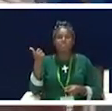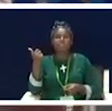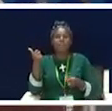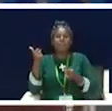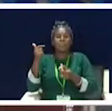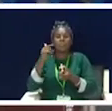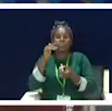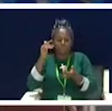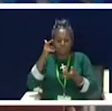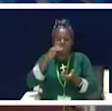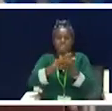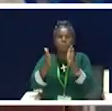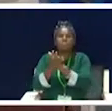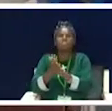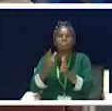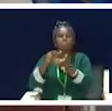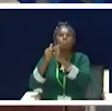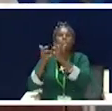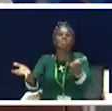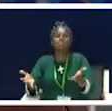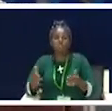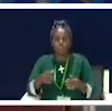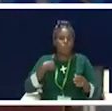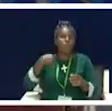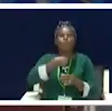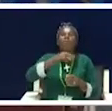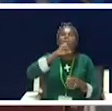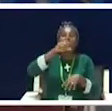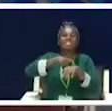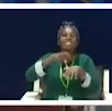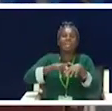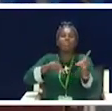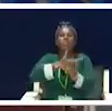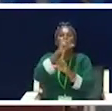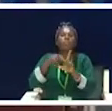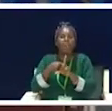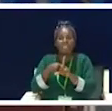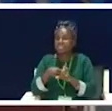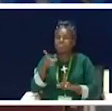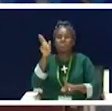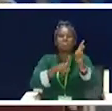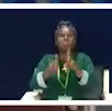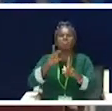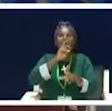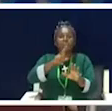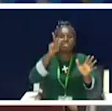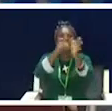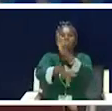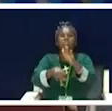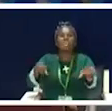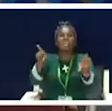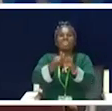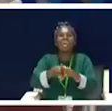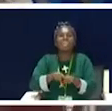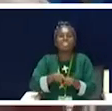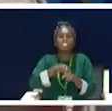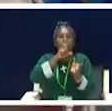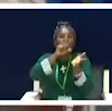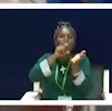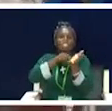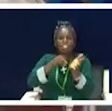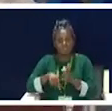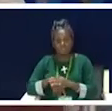in a time when human beings are being killed like chickens. We are in a